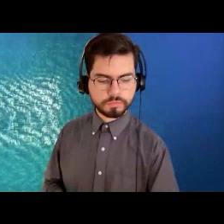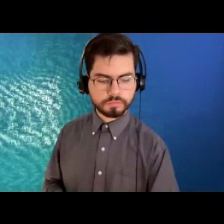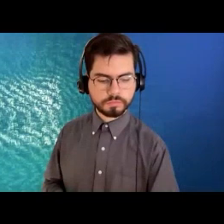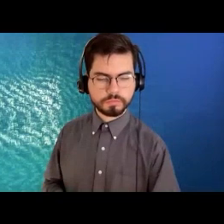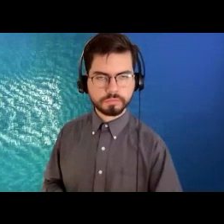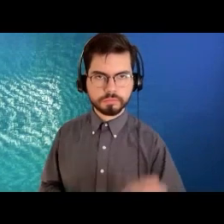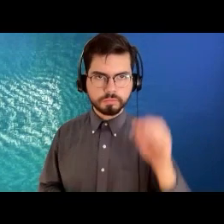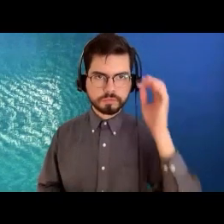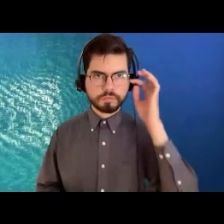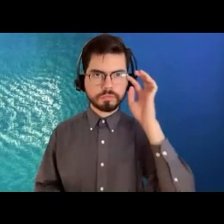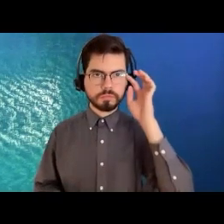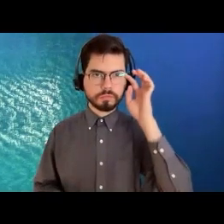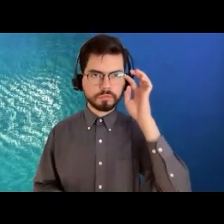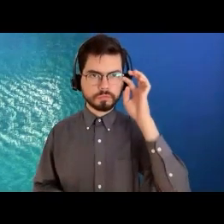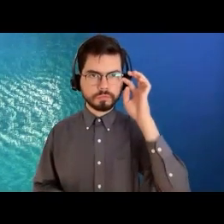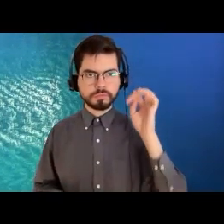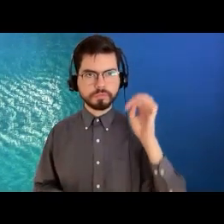You guys have